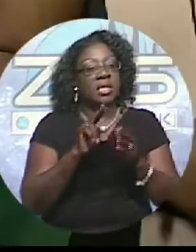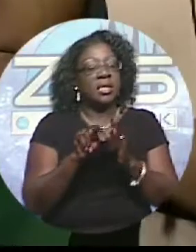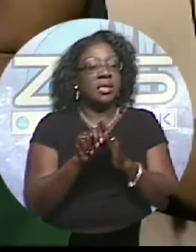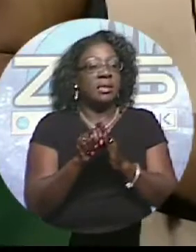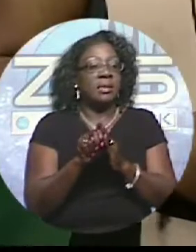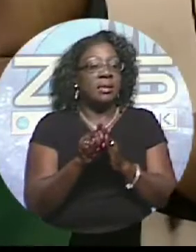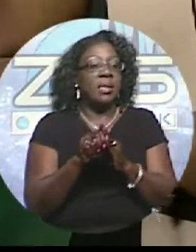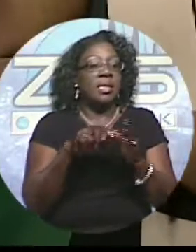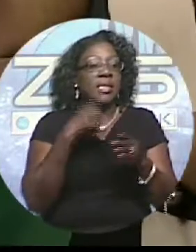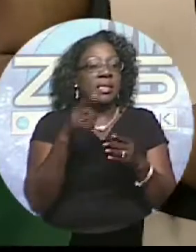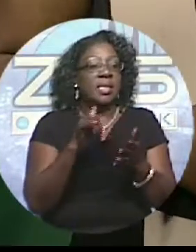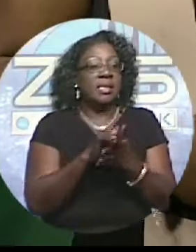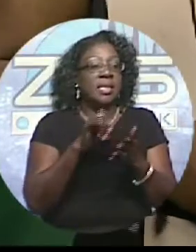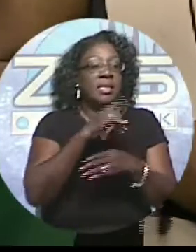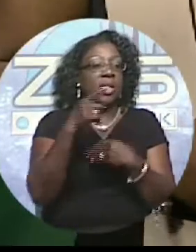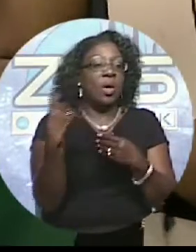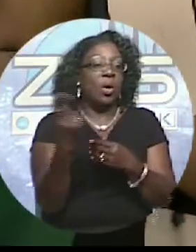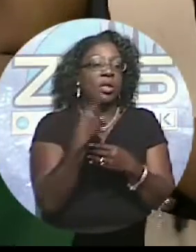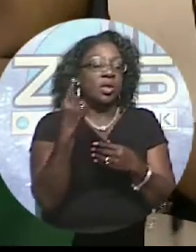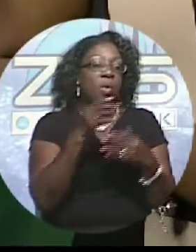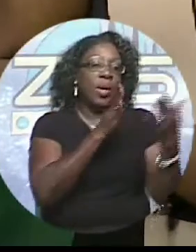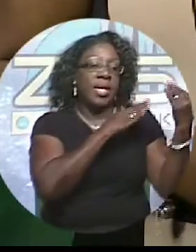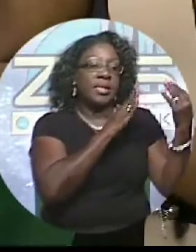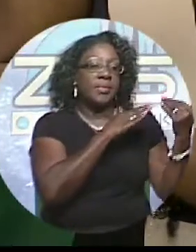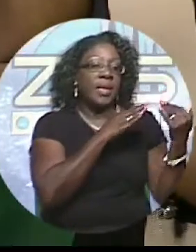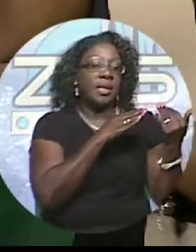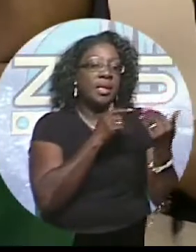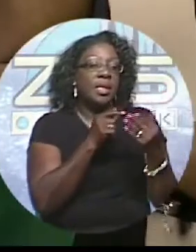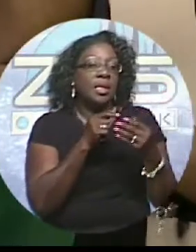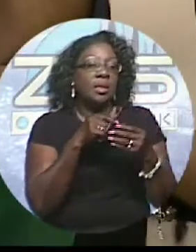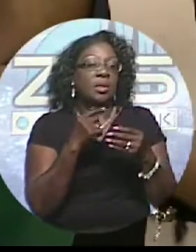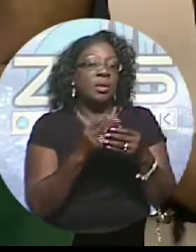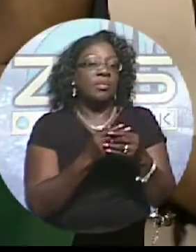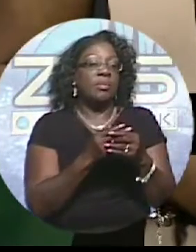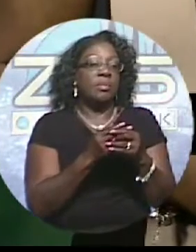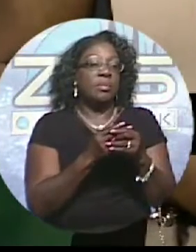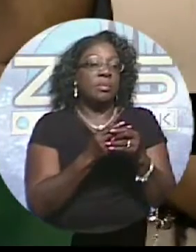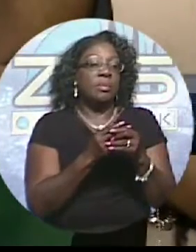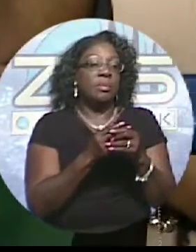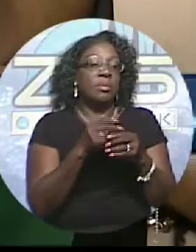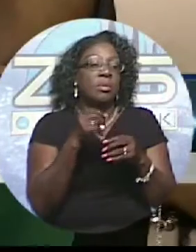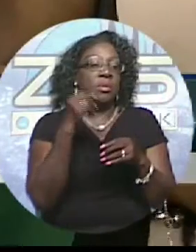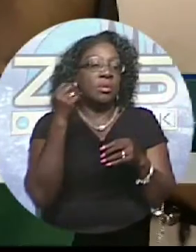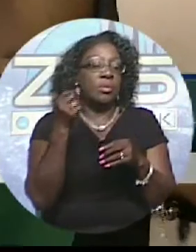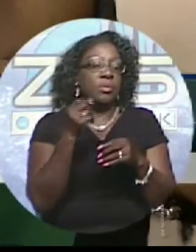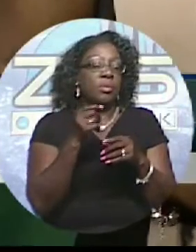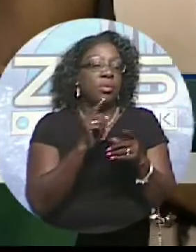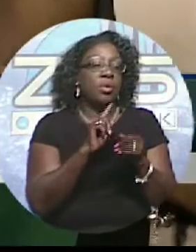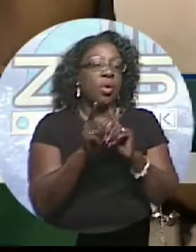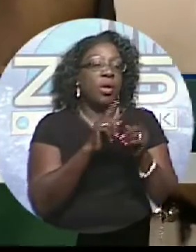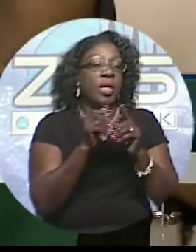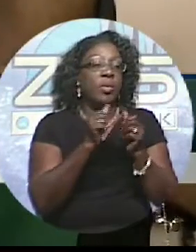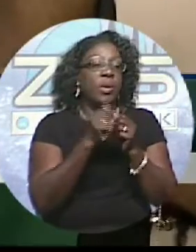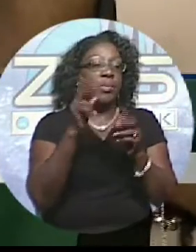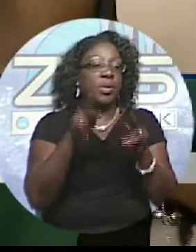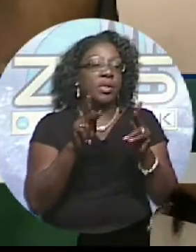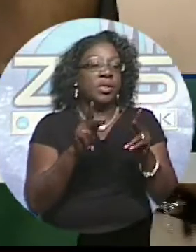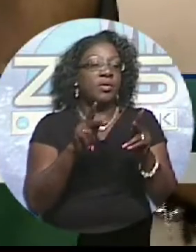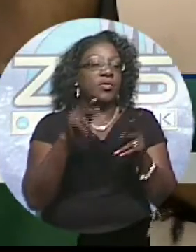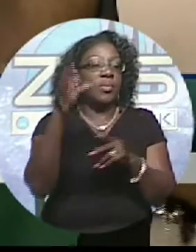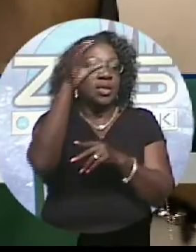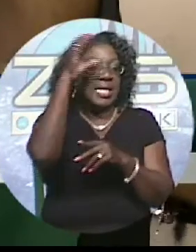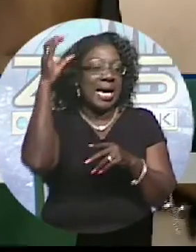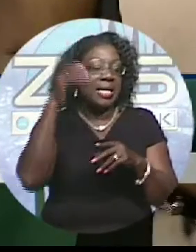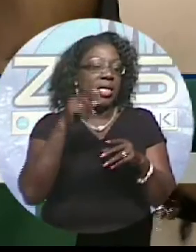Gomez indicated that they also expect to have discussions with officials in Beijing soon. The parties will return